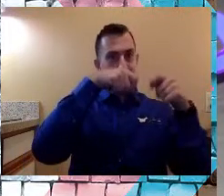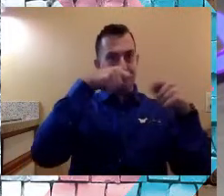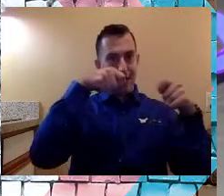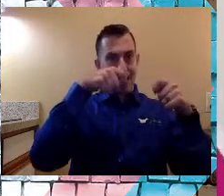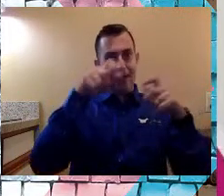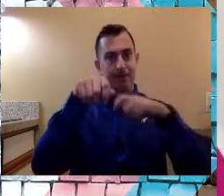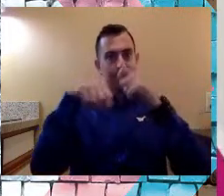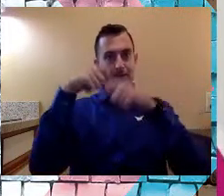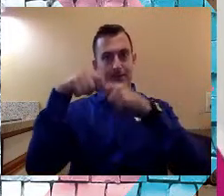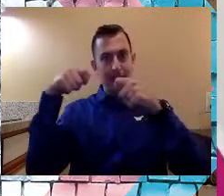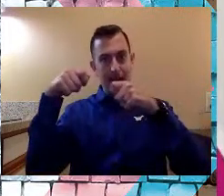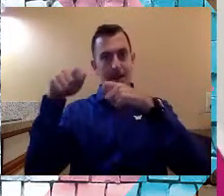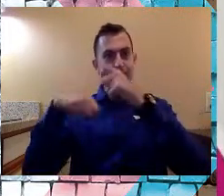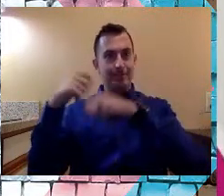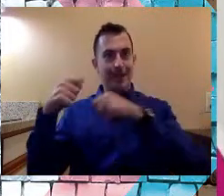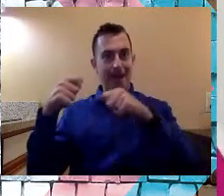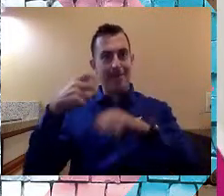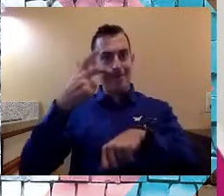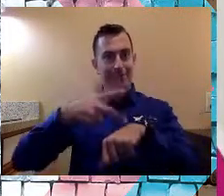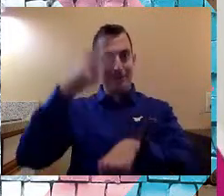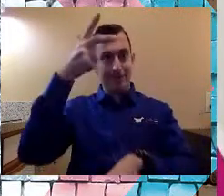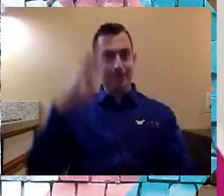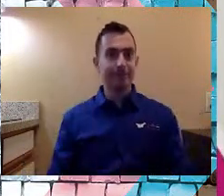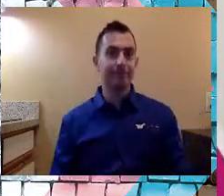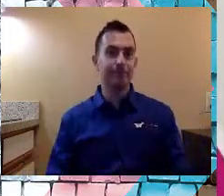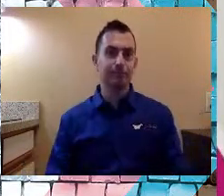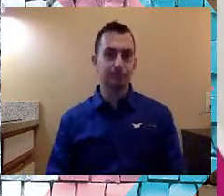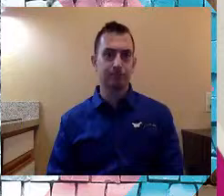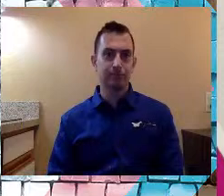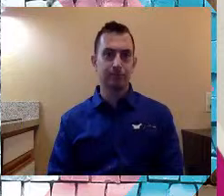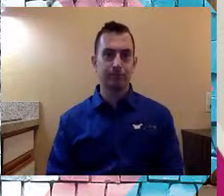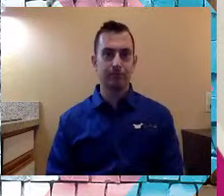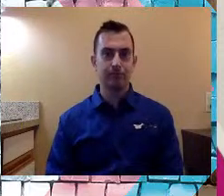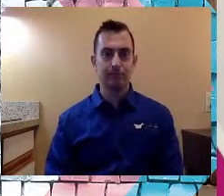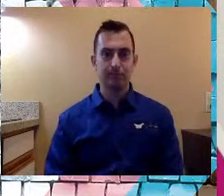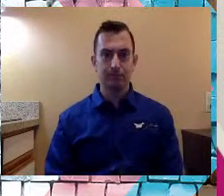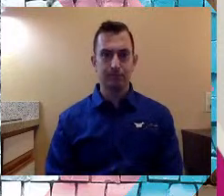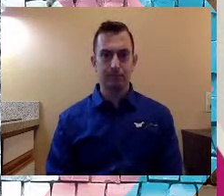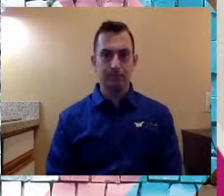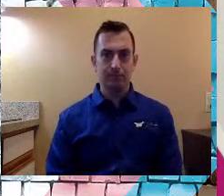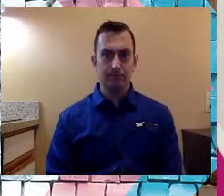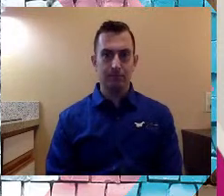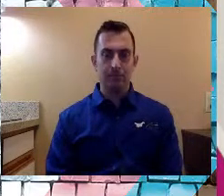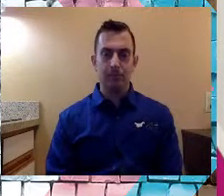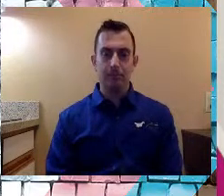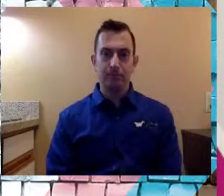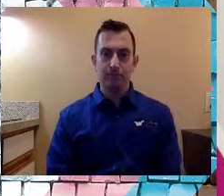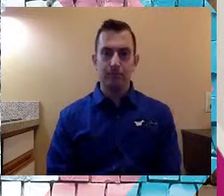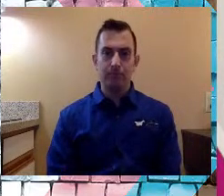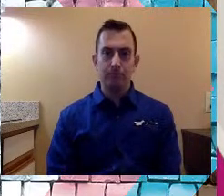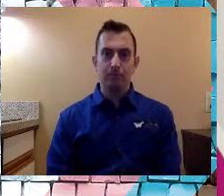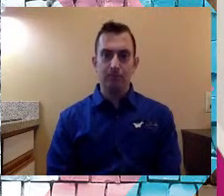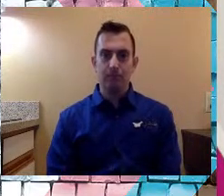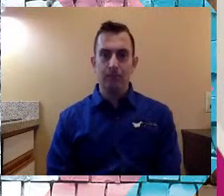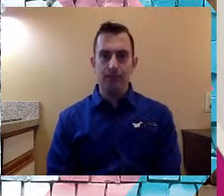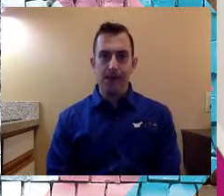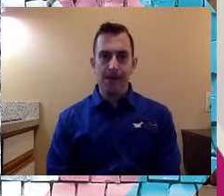take this one, and I'm gonna tie it over here, in the red area.